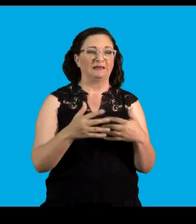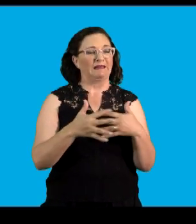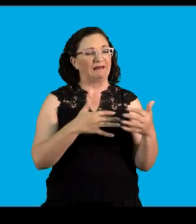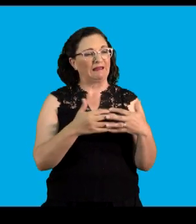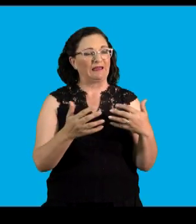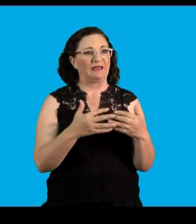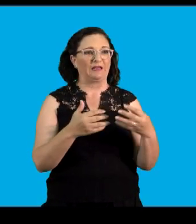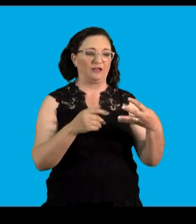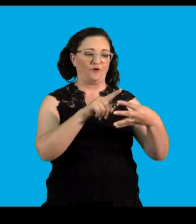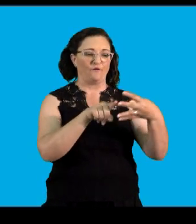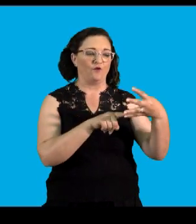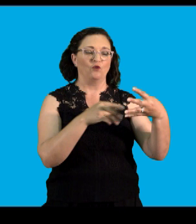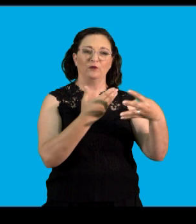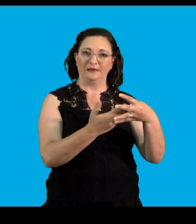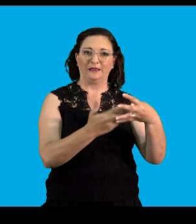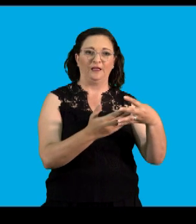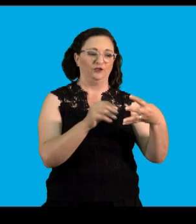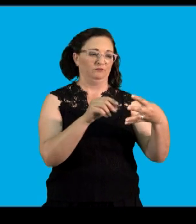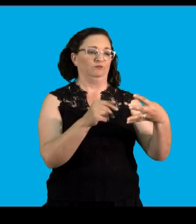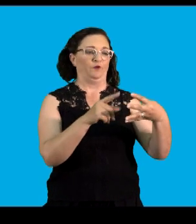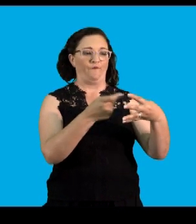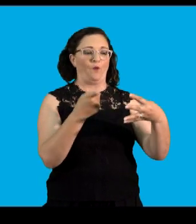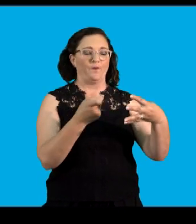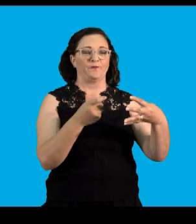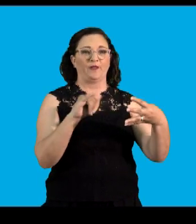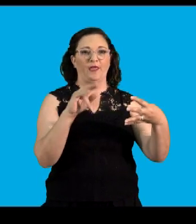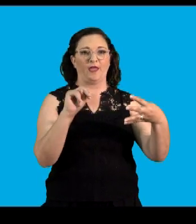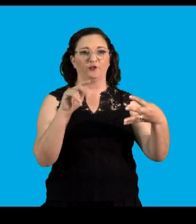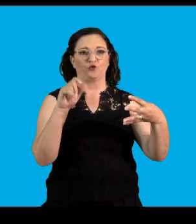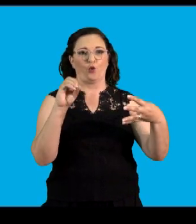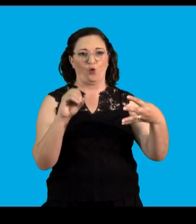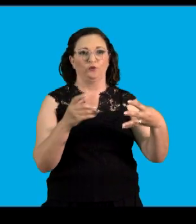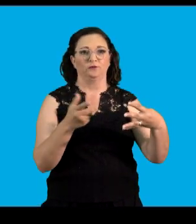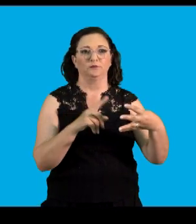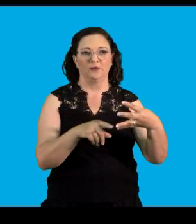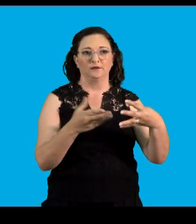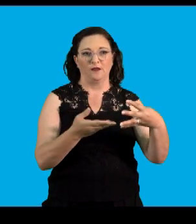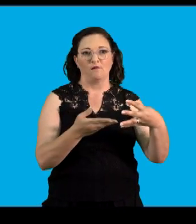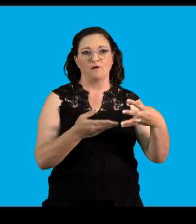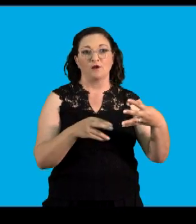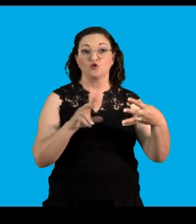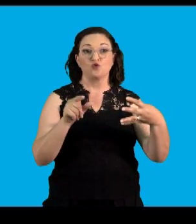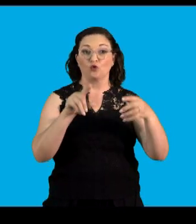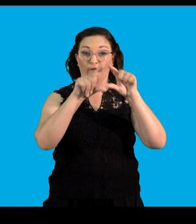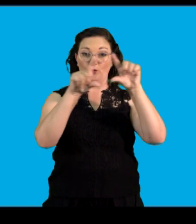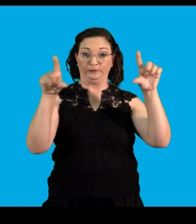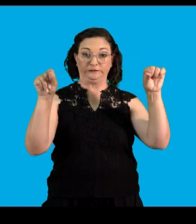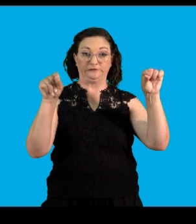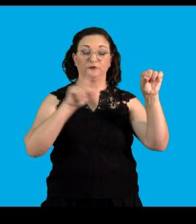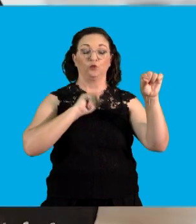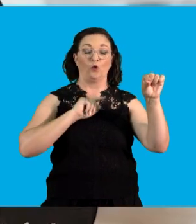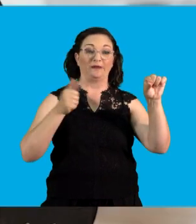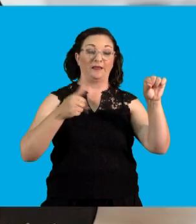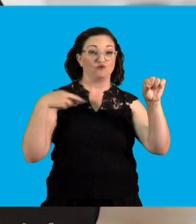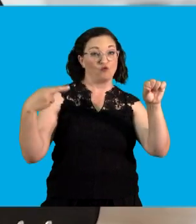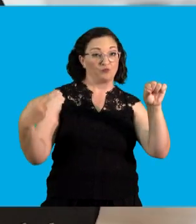about any of these 4 subheadings. You can't get an introduction here, or else that would be a repetition. So stay away